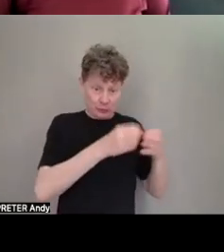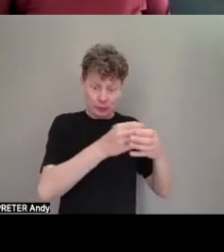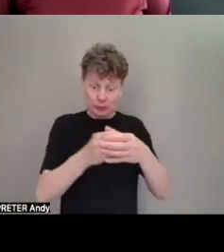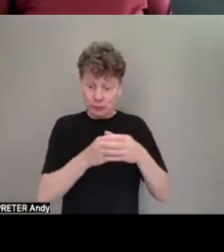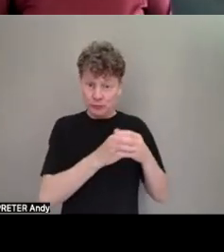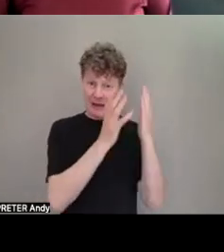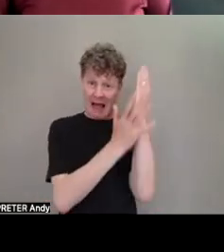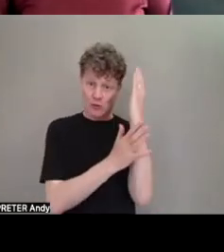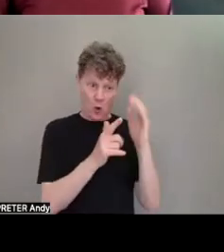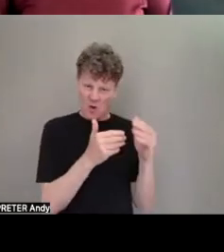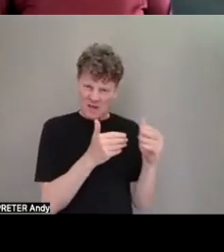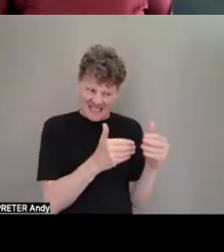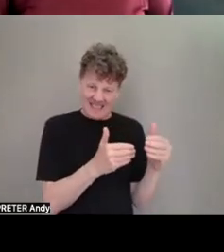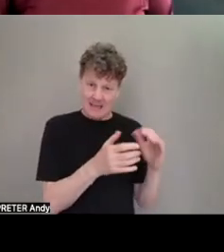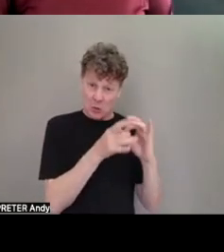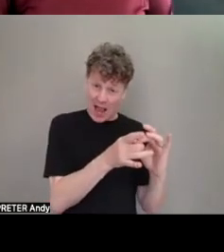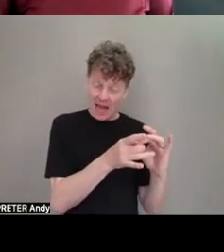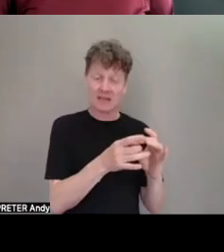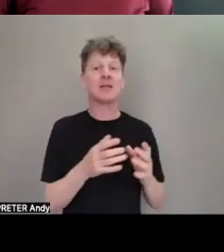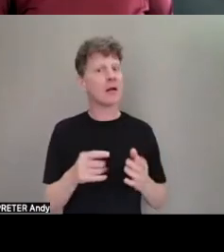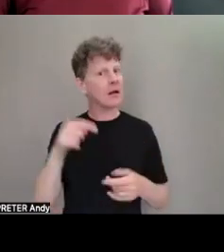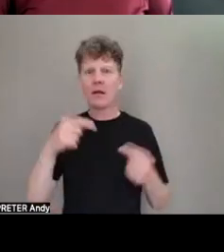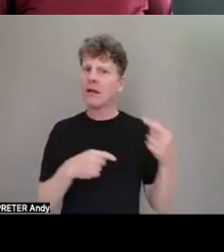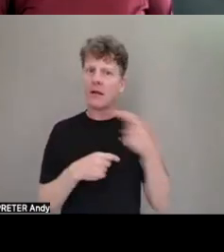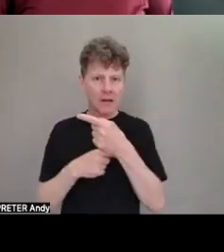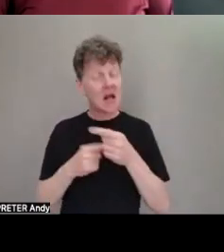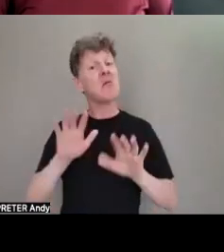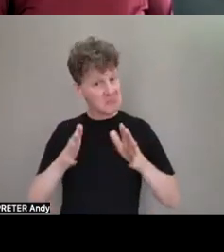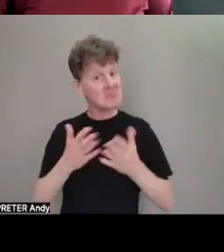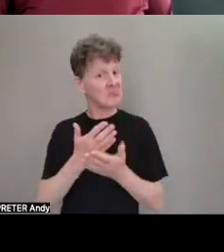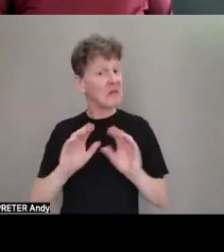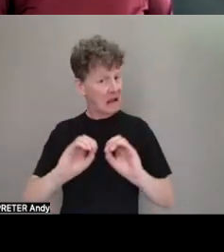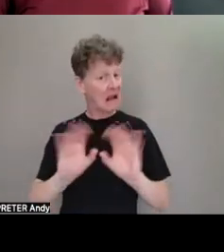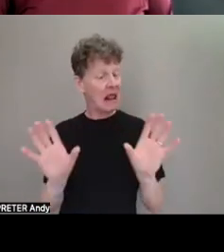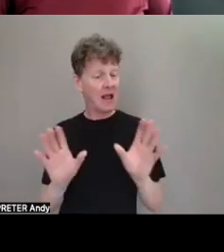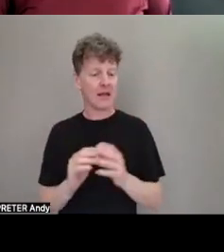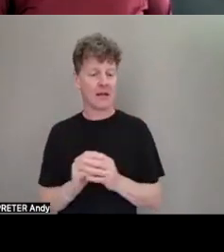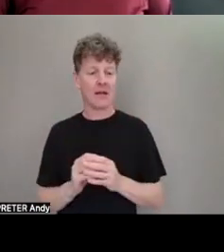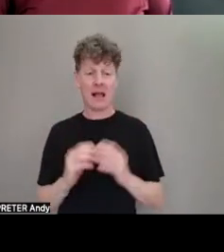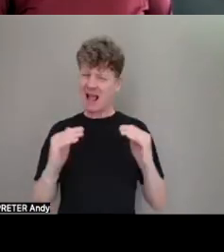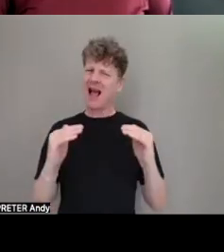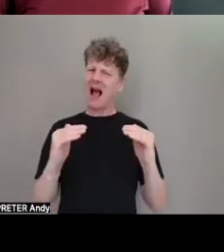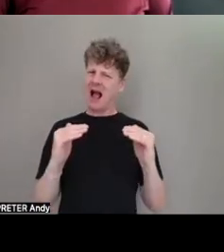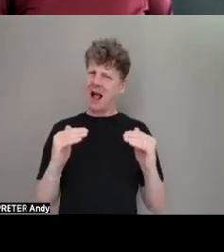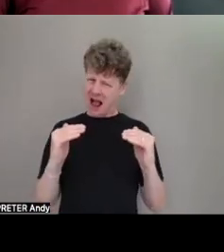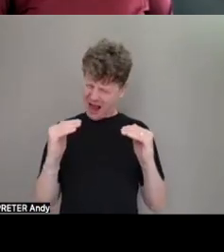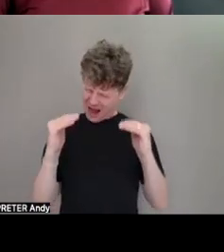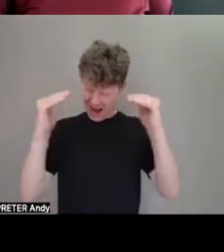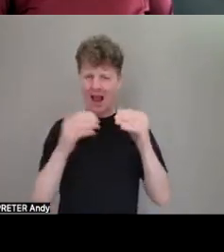lexicon. And here the pattern is also somewhat clear. Higher modularity